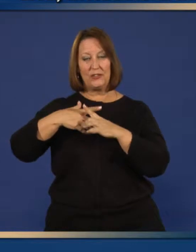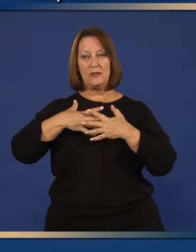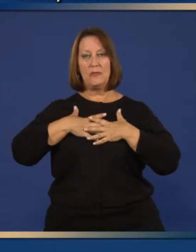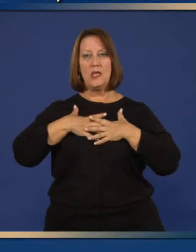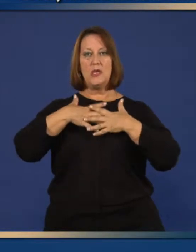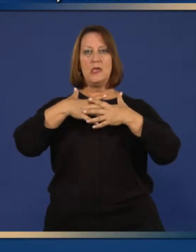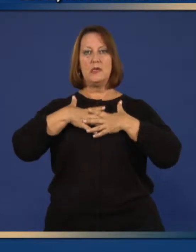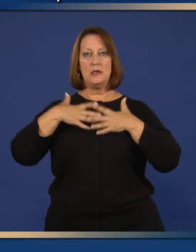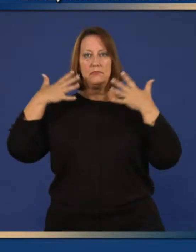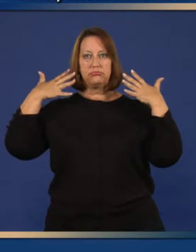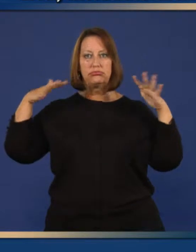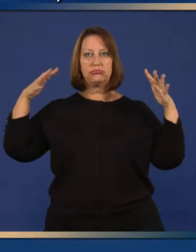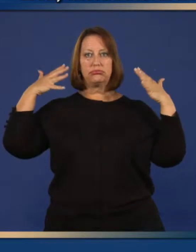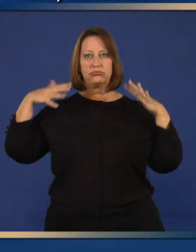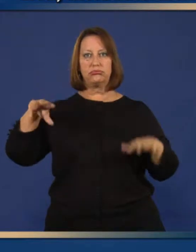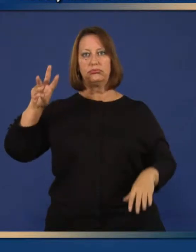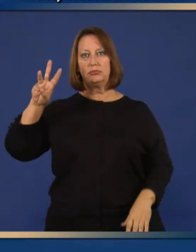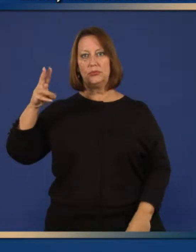wheezing,